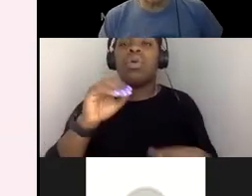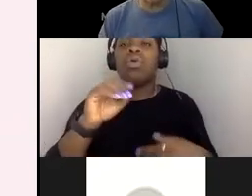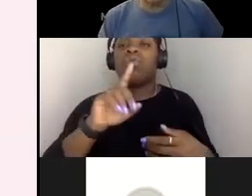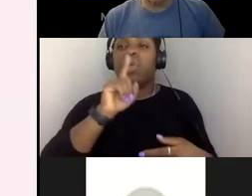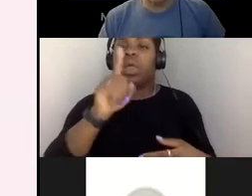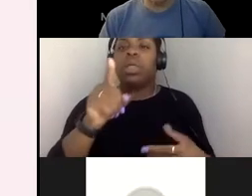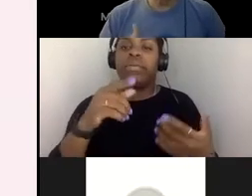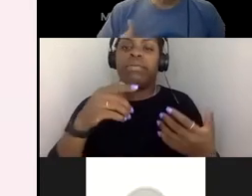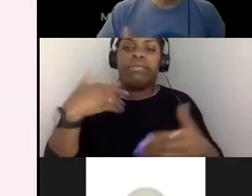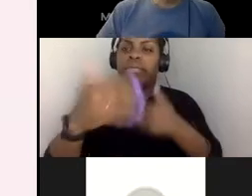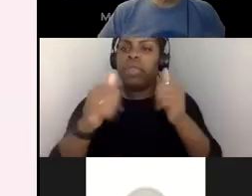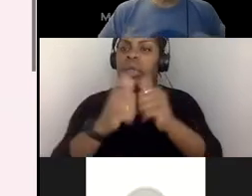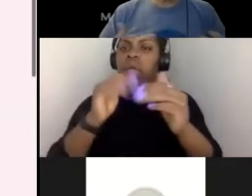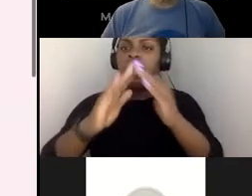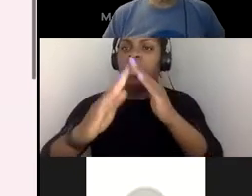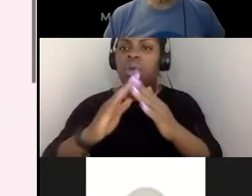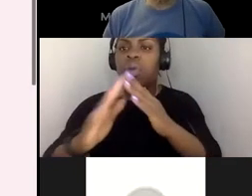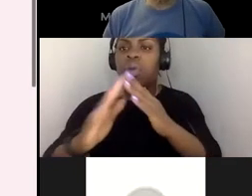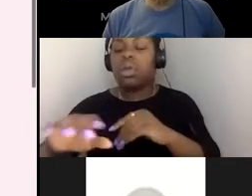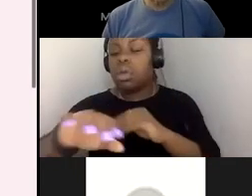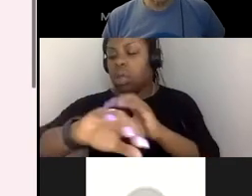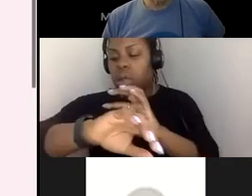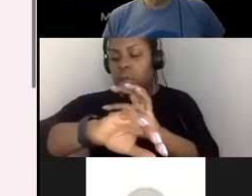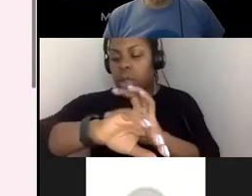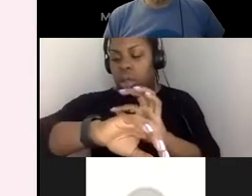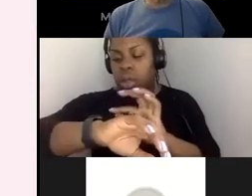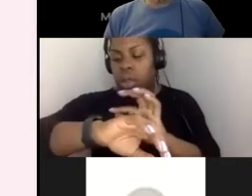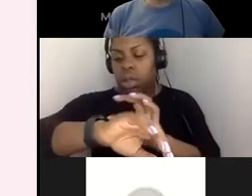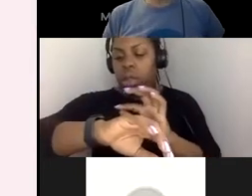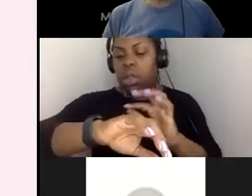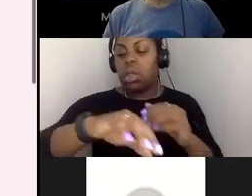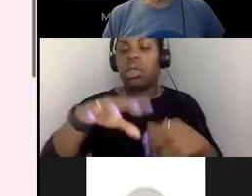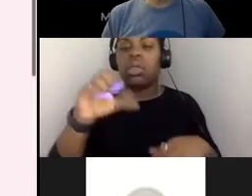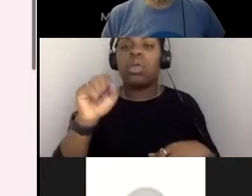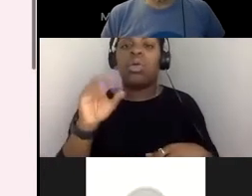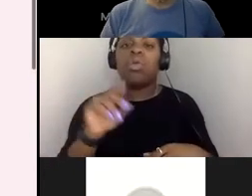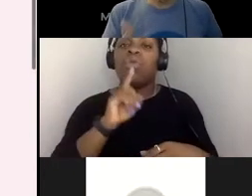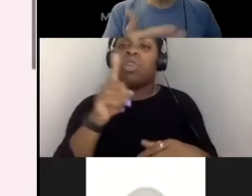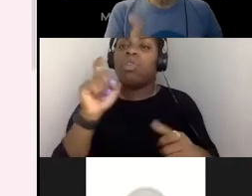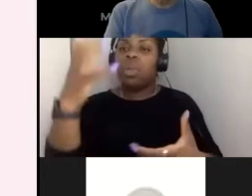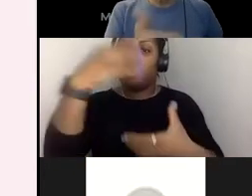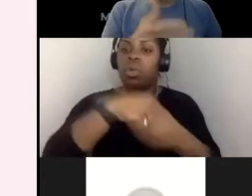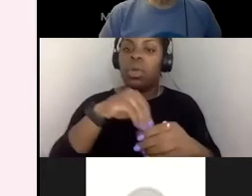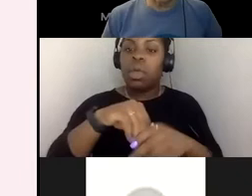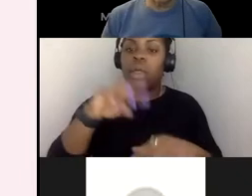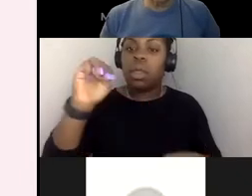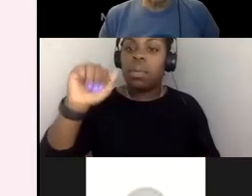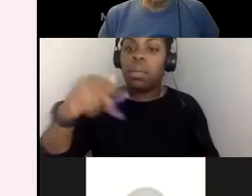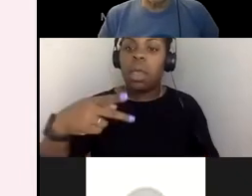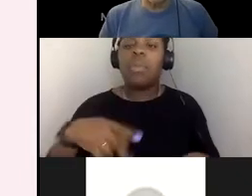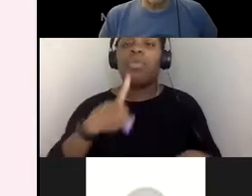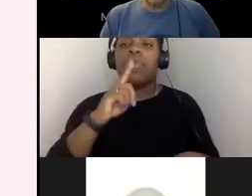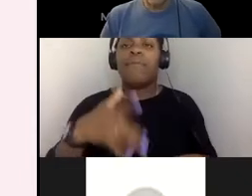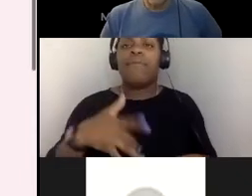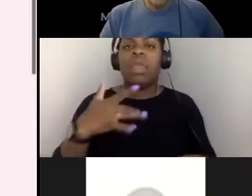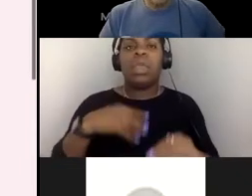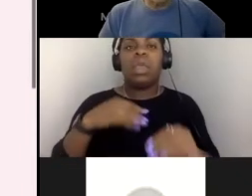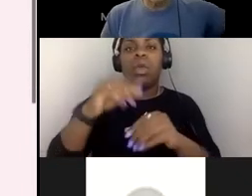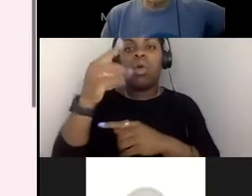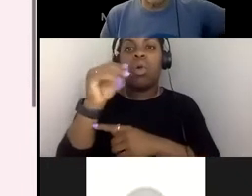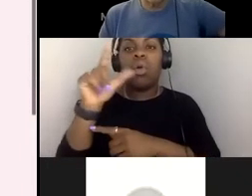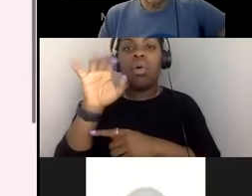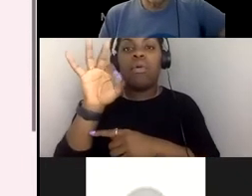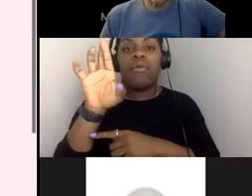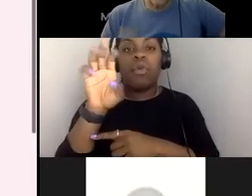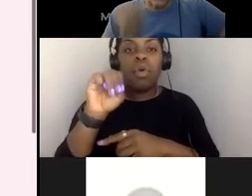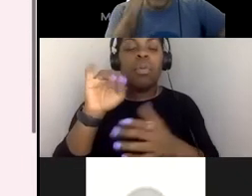story in your community, an issue that's of interest to you that you think should be included in the map. You can fill in this Google form, and we